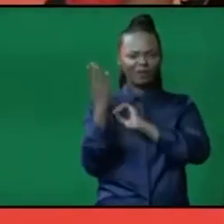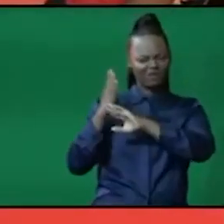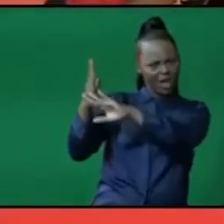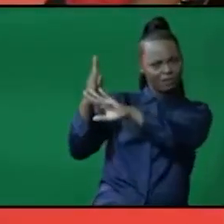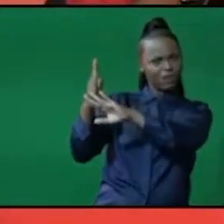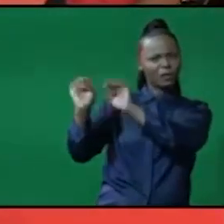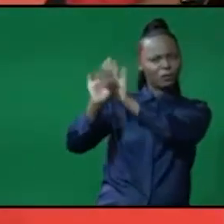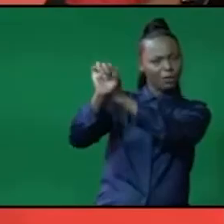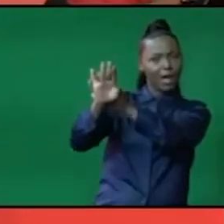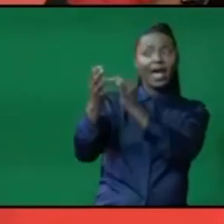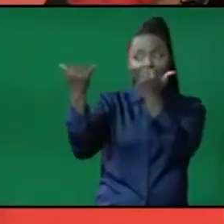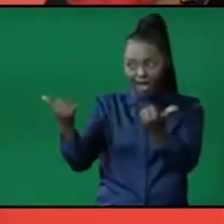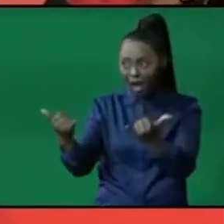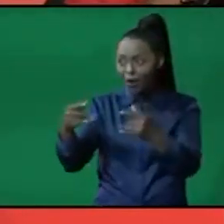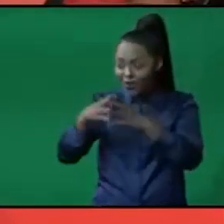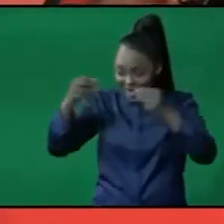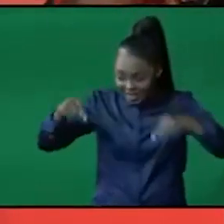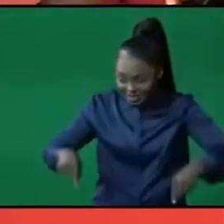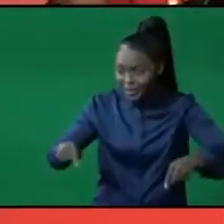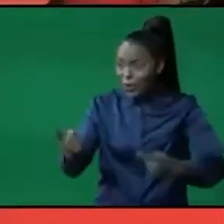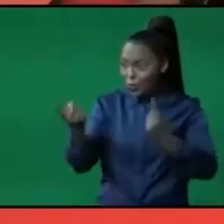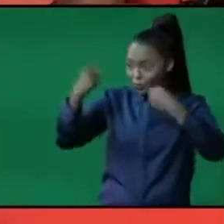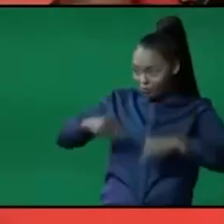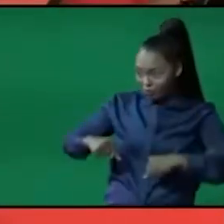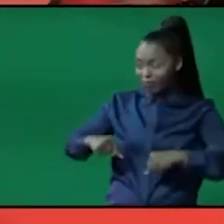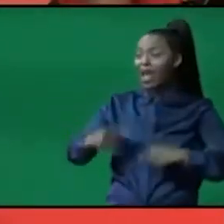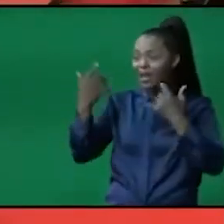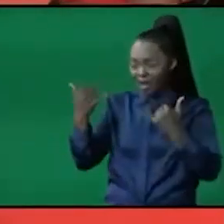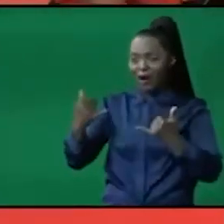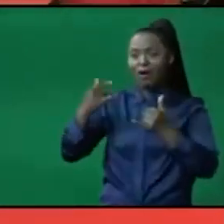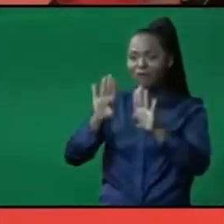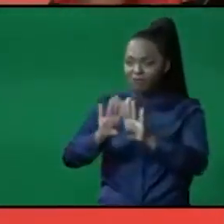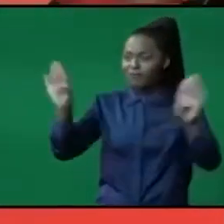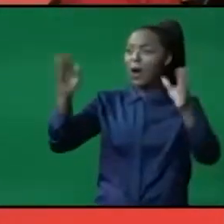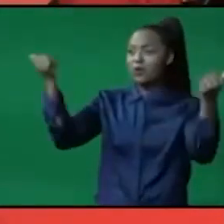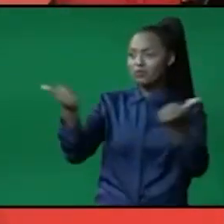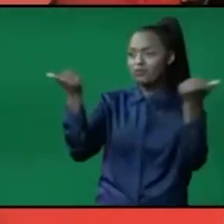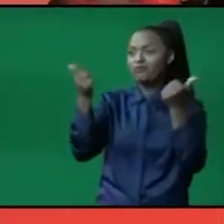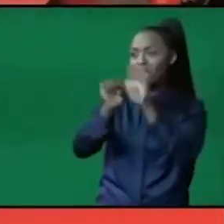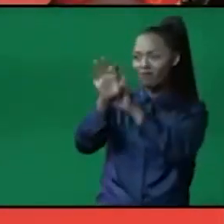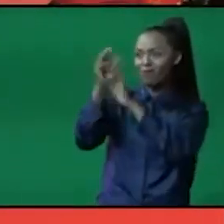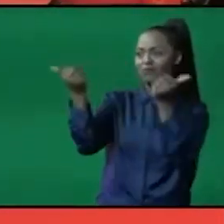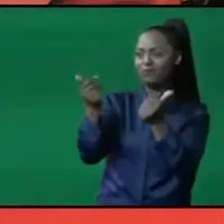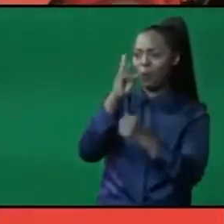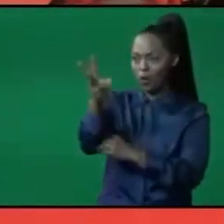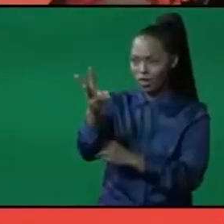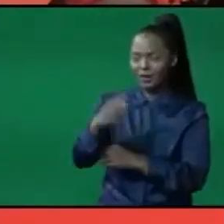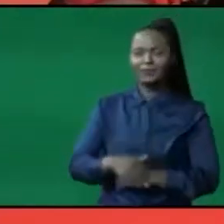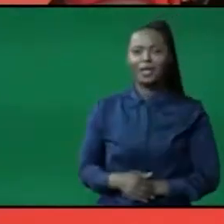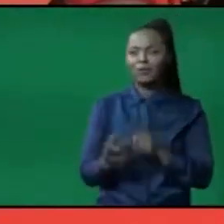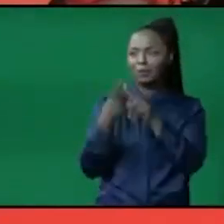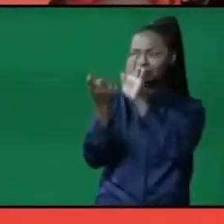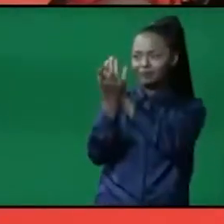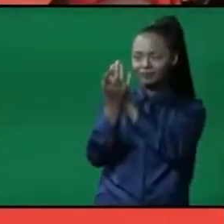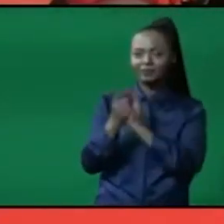going to unblock you. We are going to unblock you. And then the